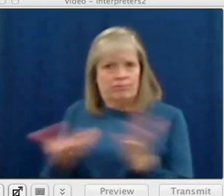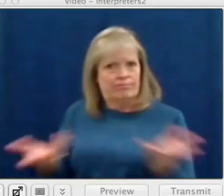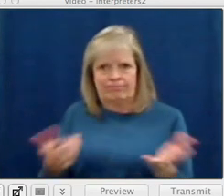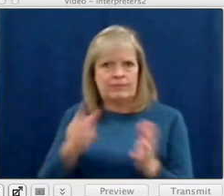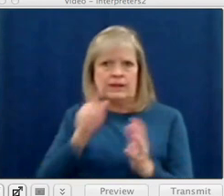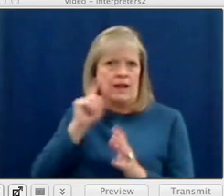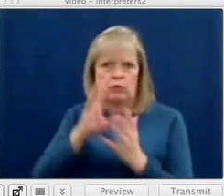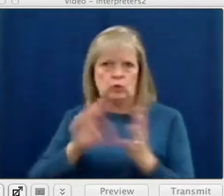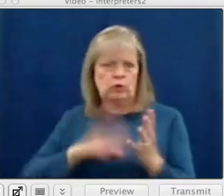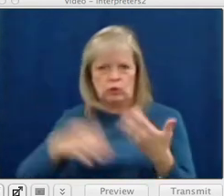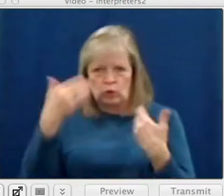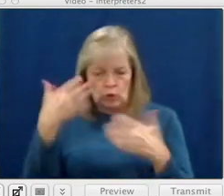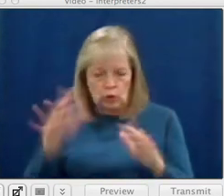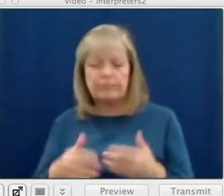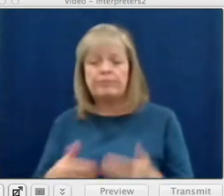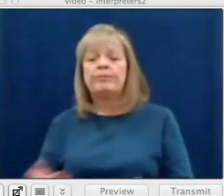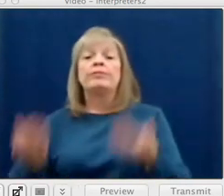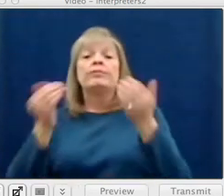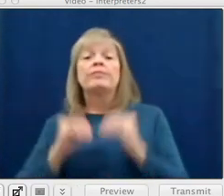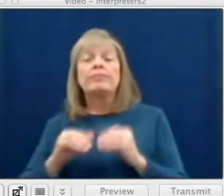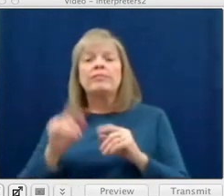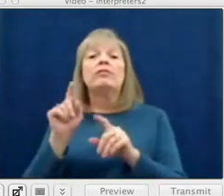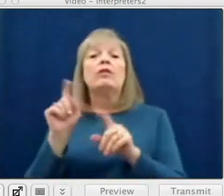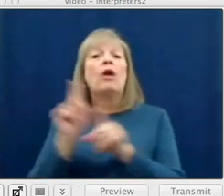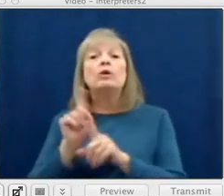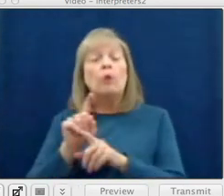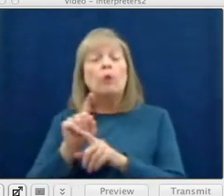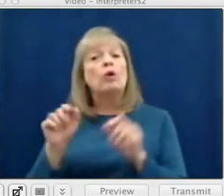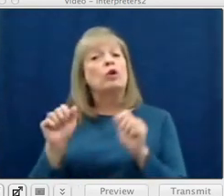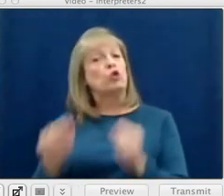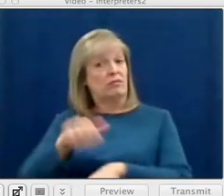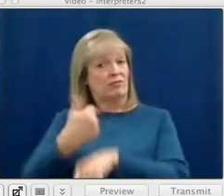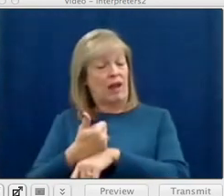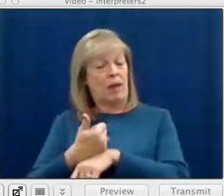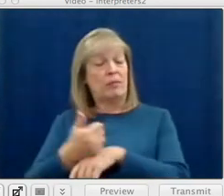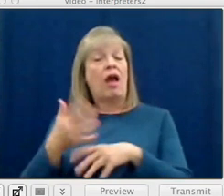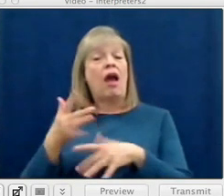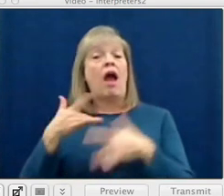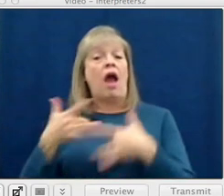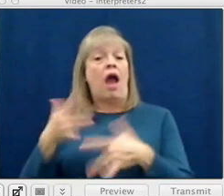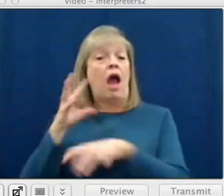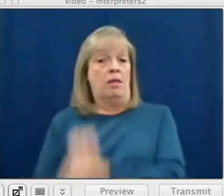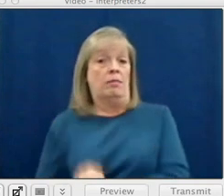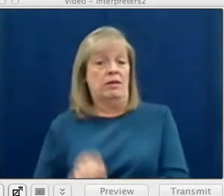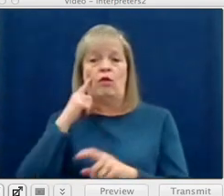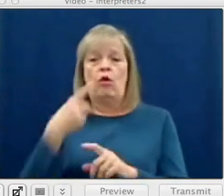the rules of the interpreter engagement has been established. Okay, so